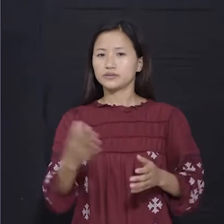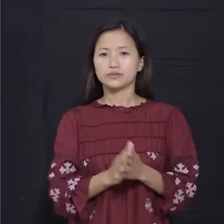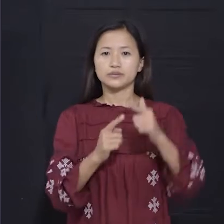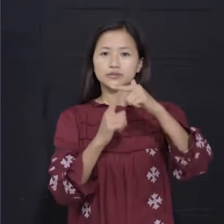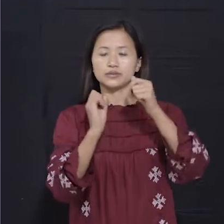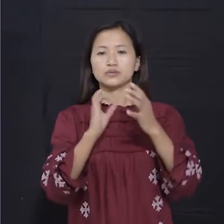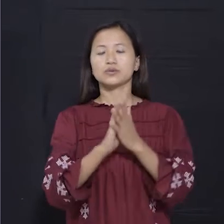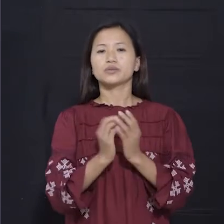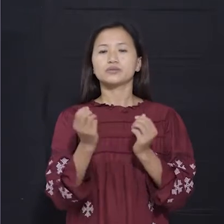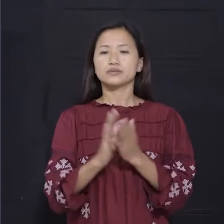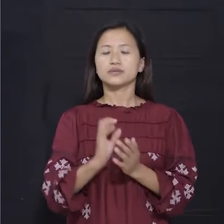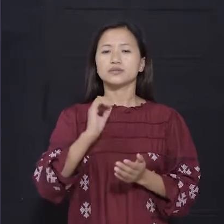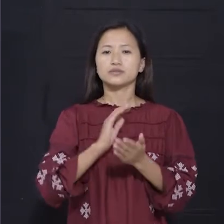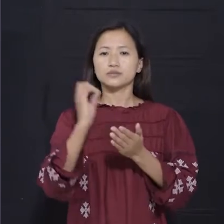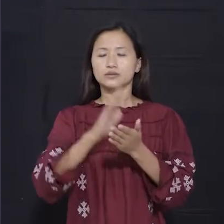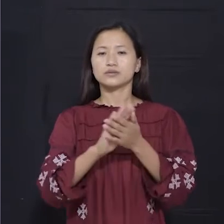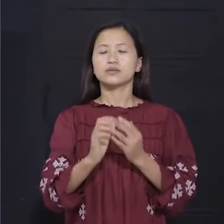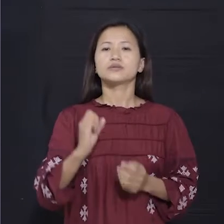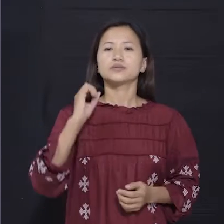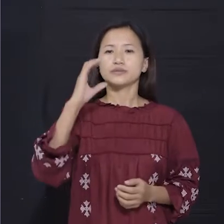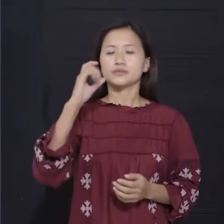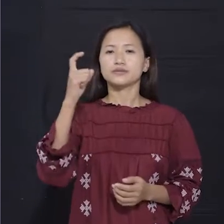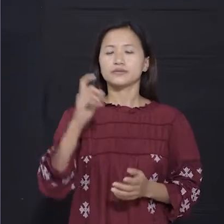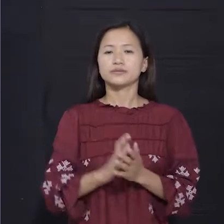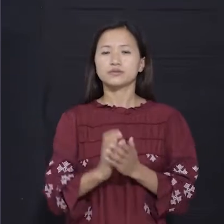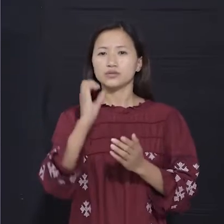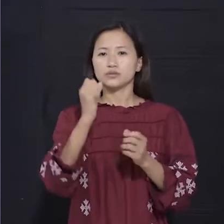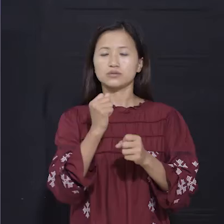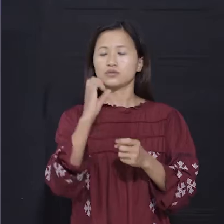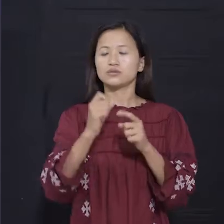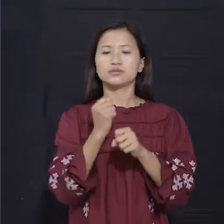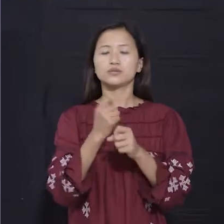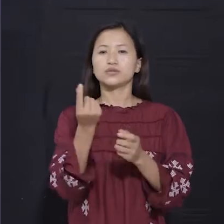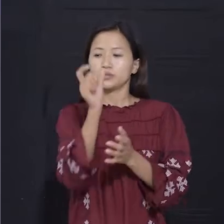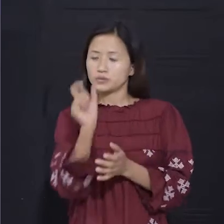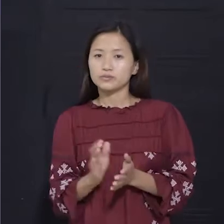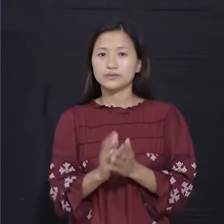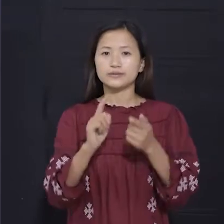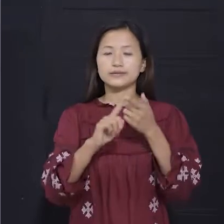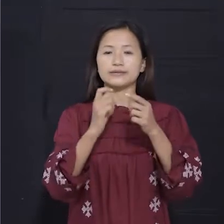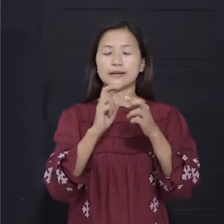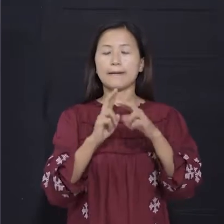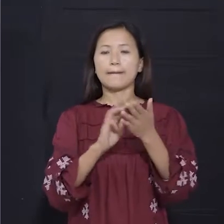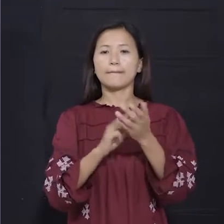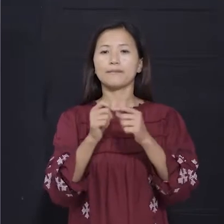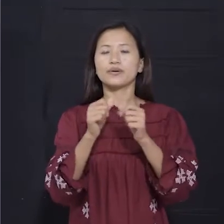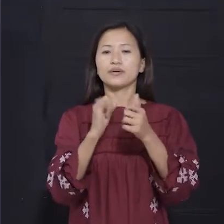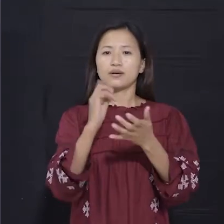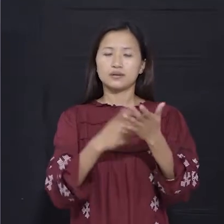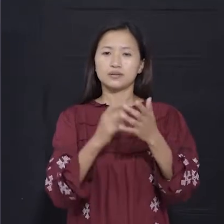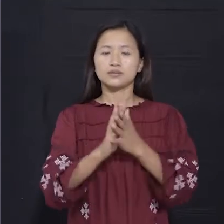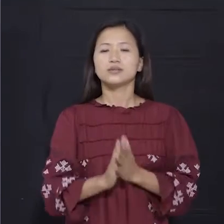that is from chapter 7, the Gupta Empire. Here in this chapter you will be learning about the lineage,